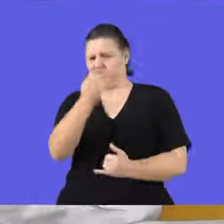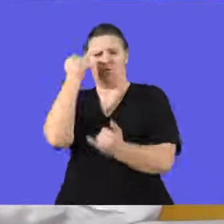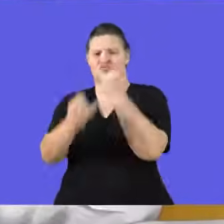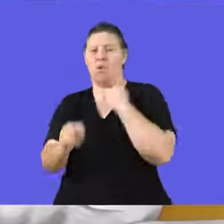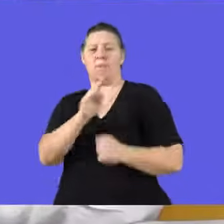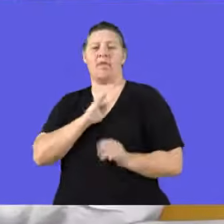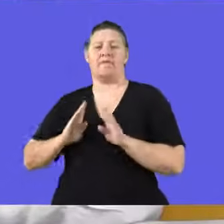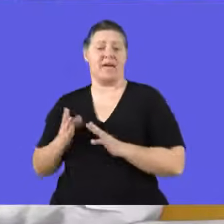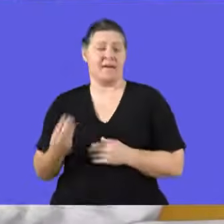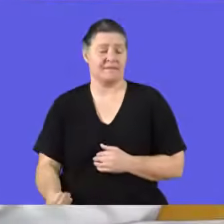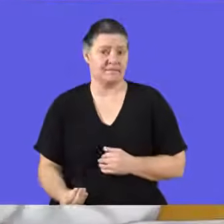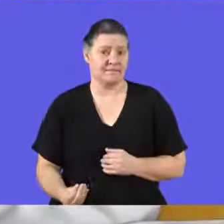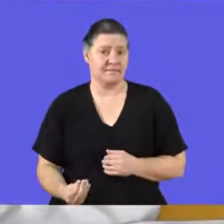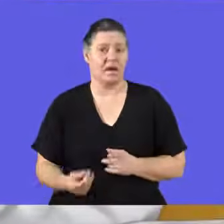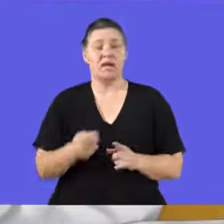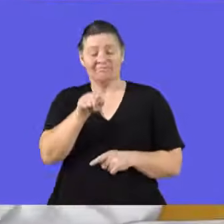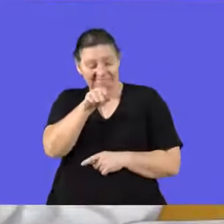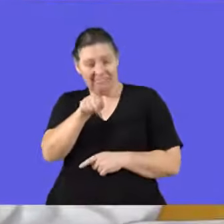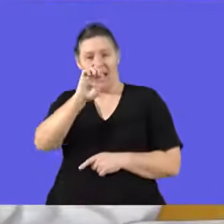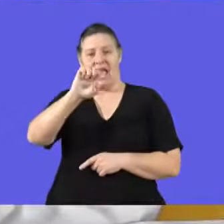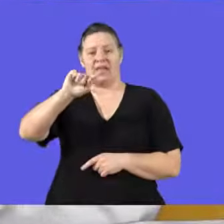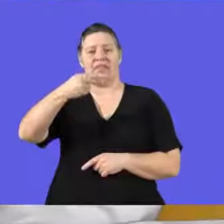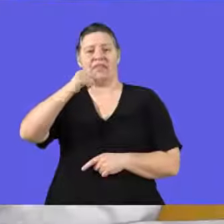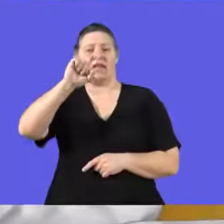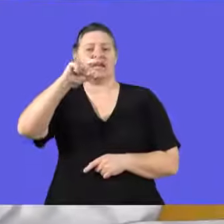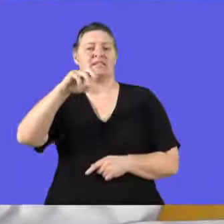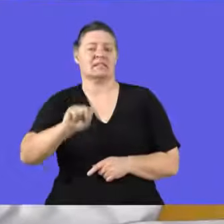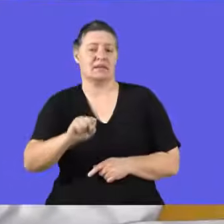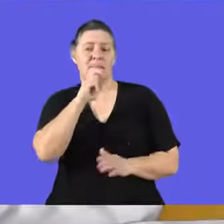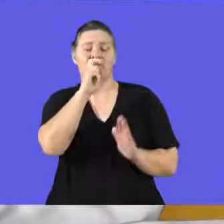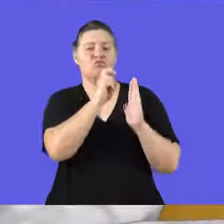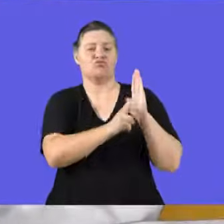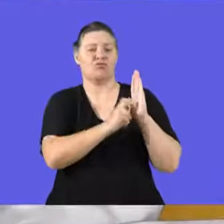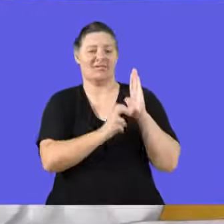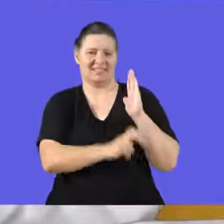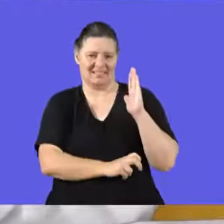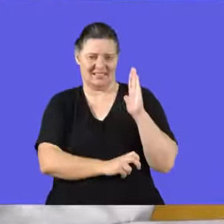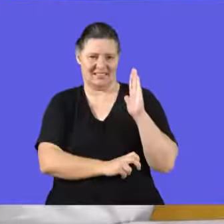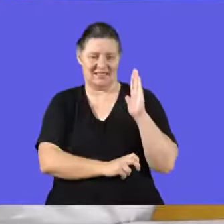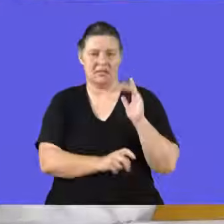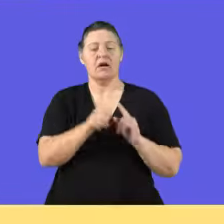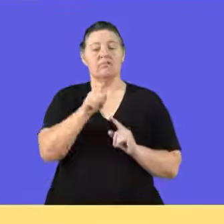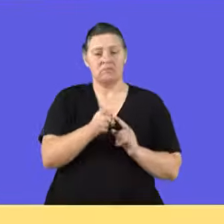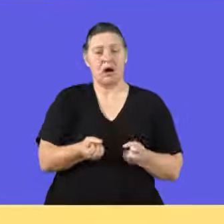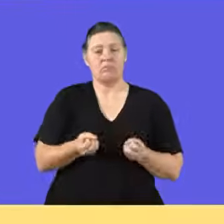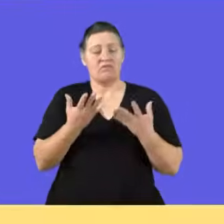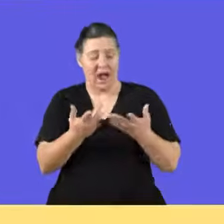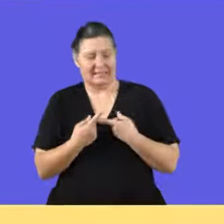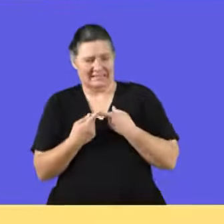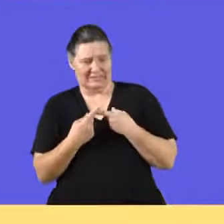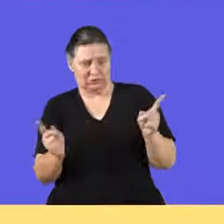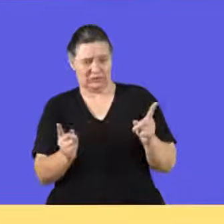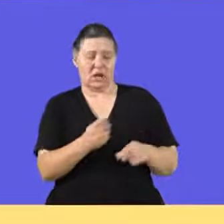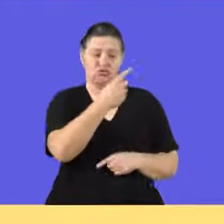or wrong behavior. And this is what we now call ethics, a set of rules of conduct